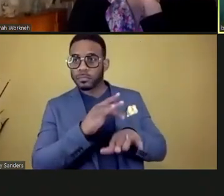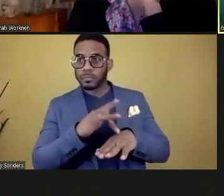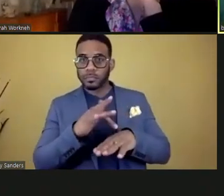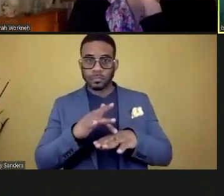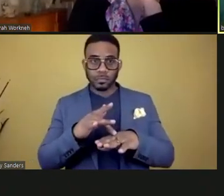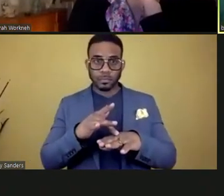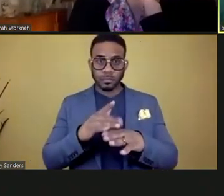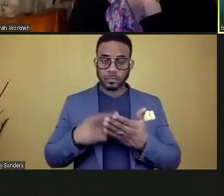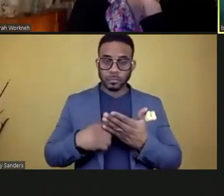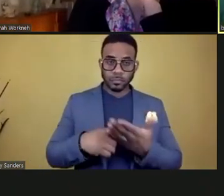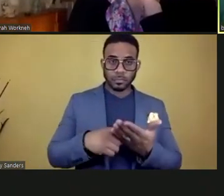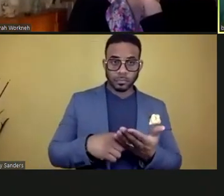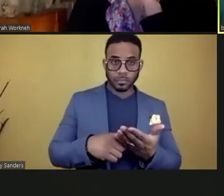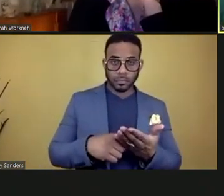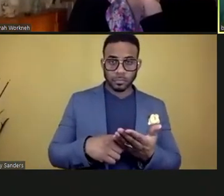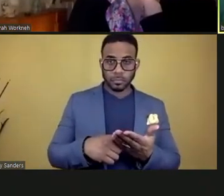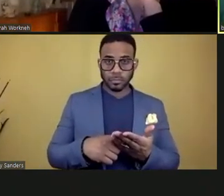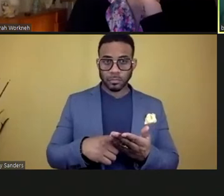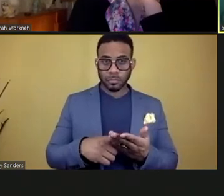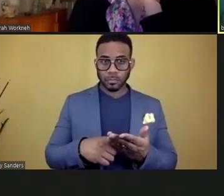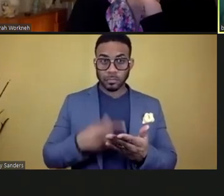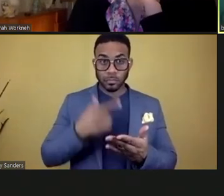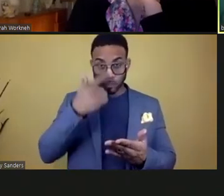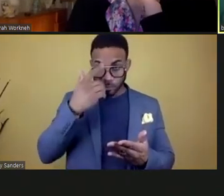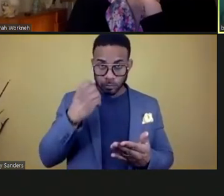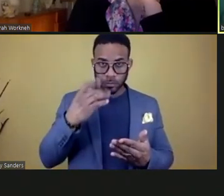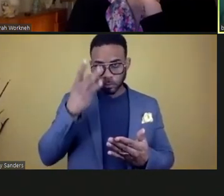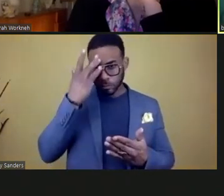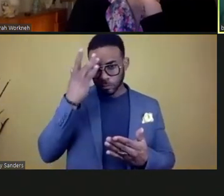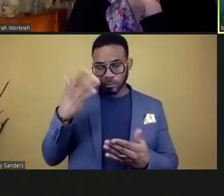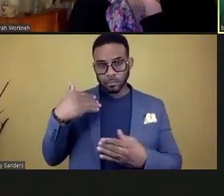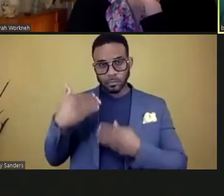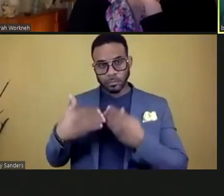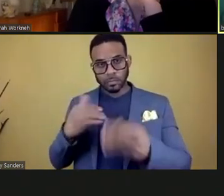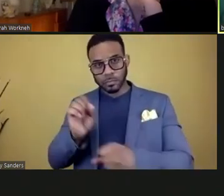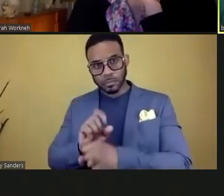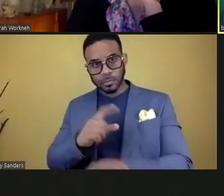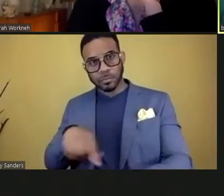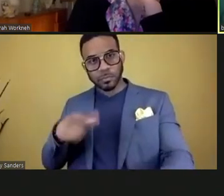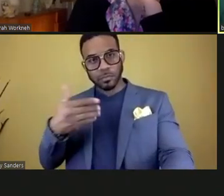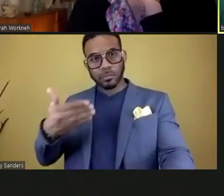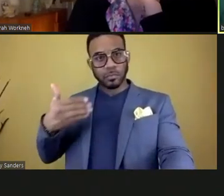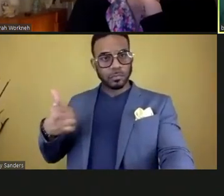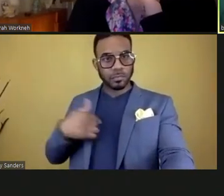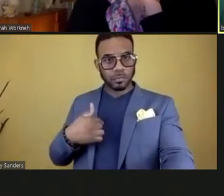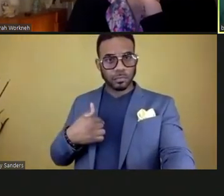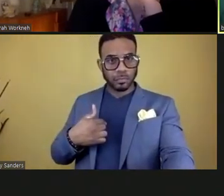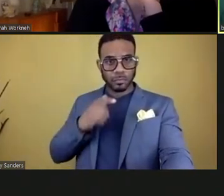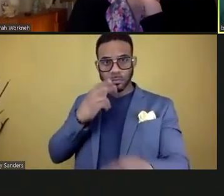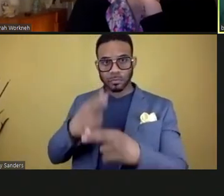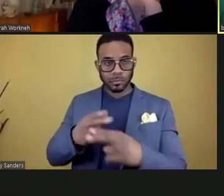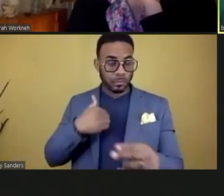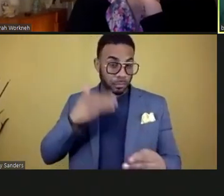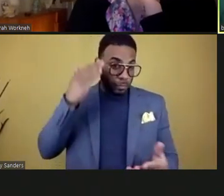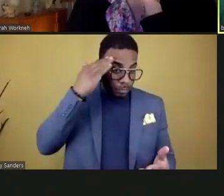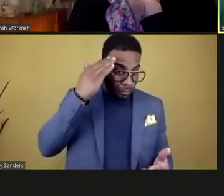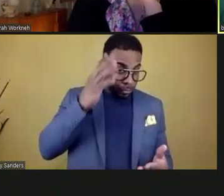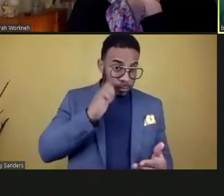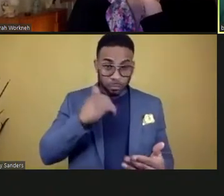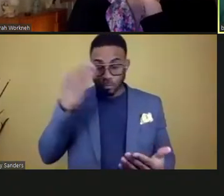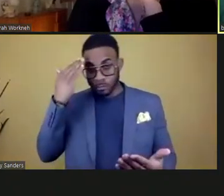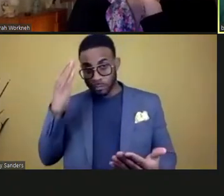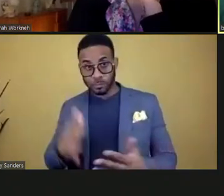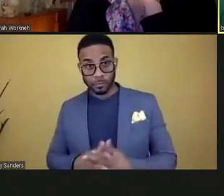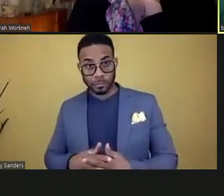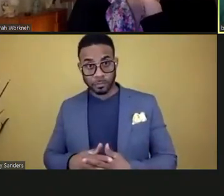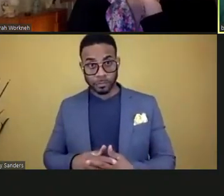and conversation because of the brilliant and generous work of those who came before me, whose names I know and who I don't